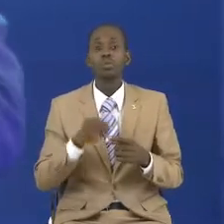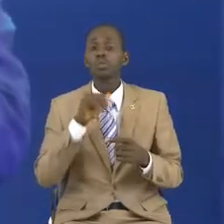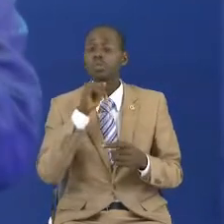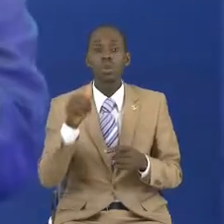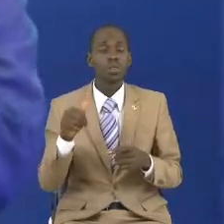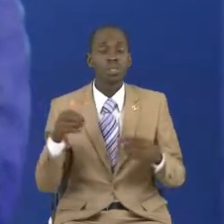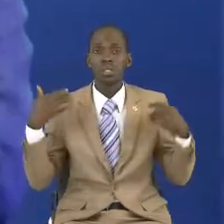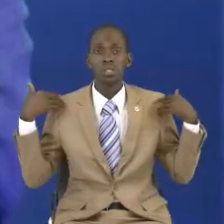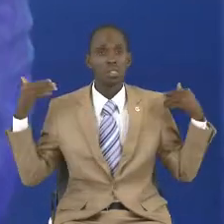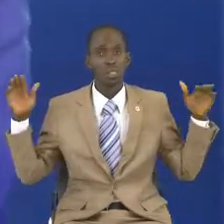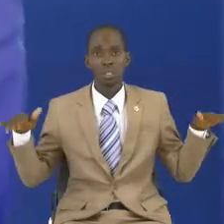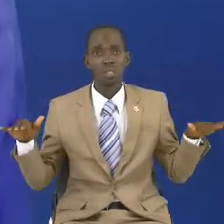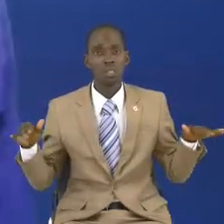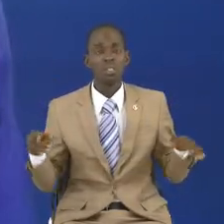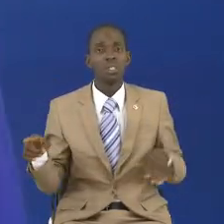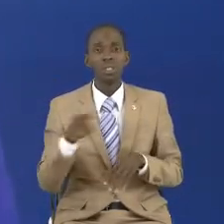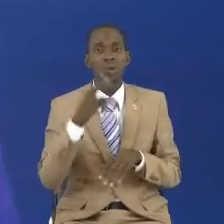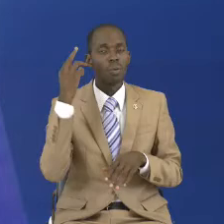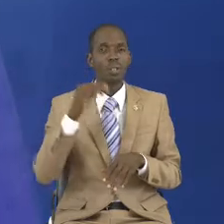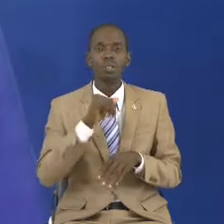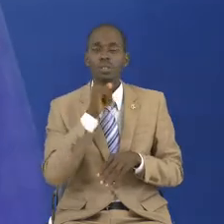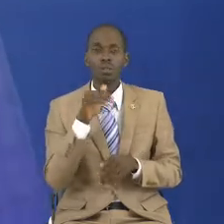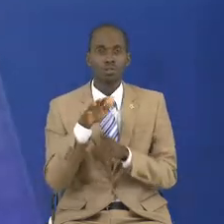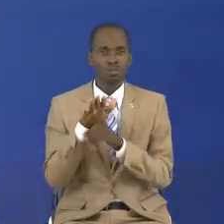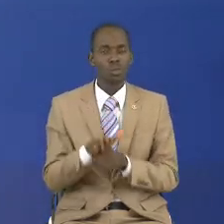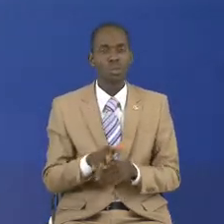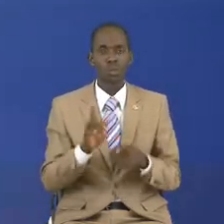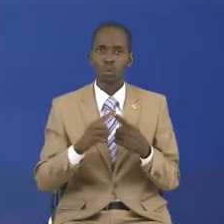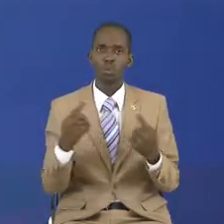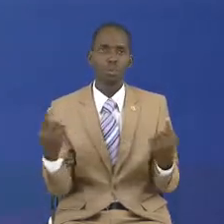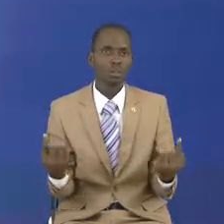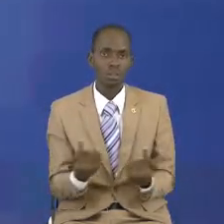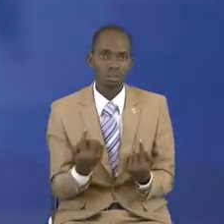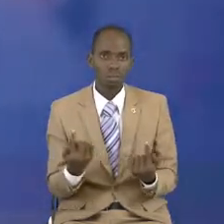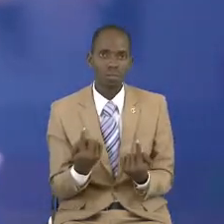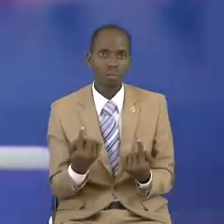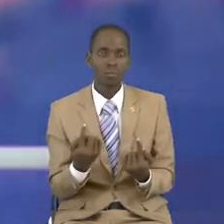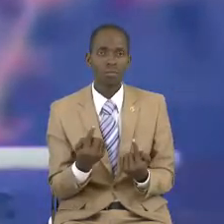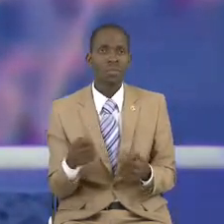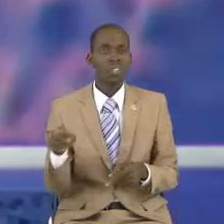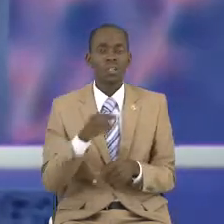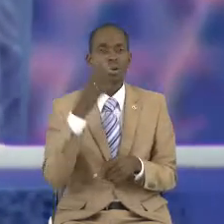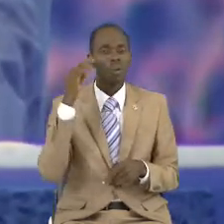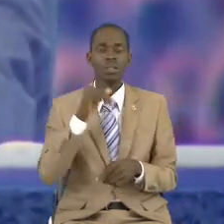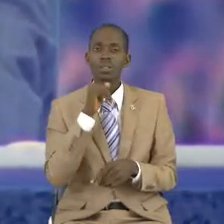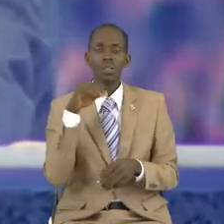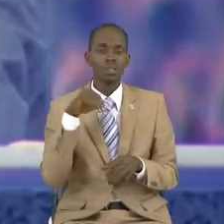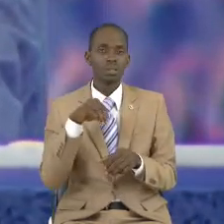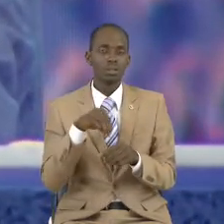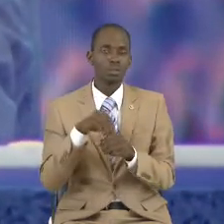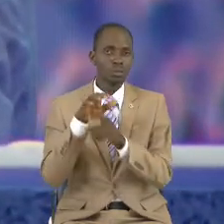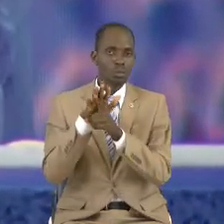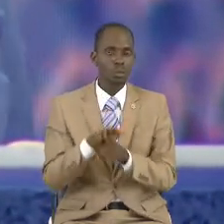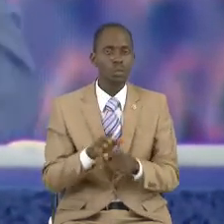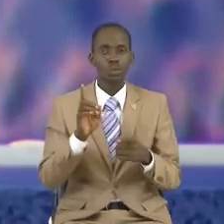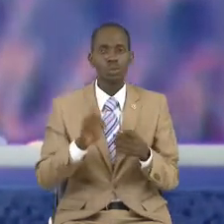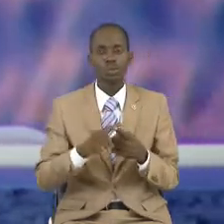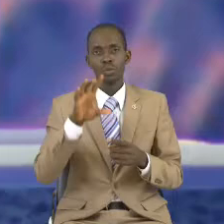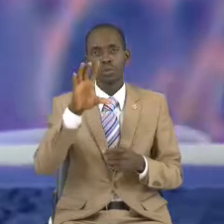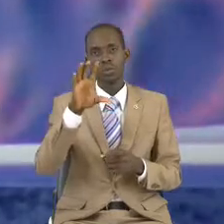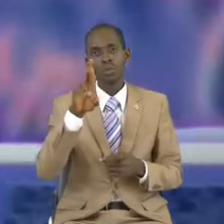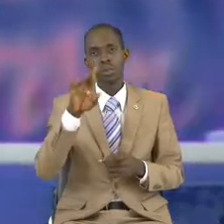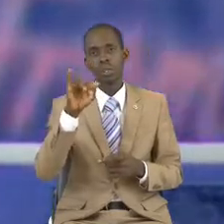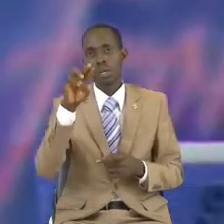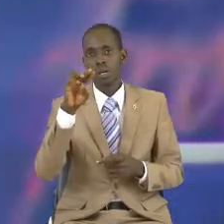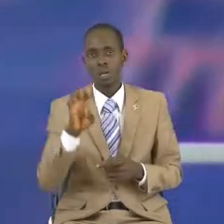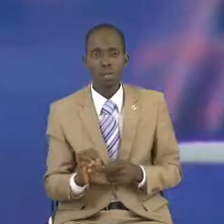they were not in subjection to sin you are not in subjection to crime they were